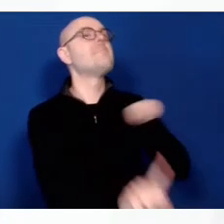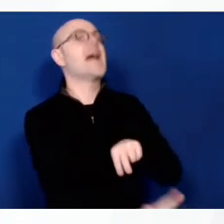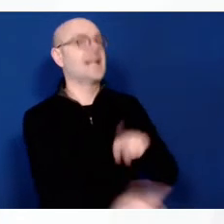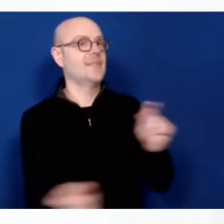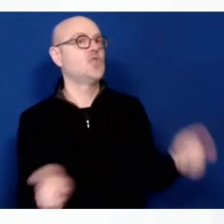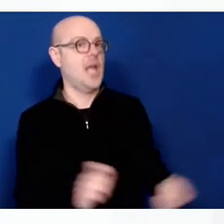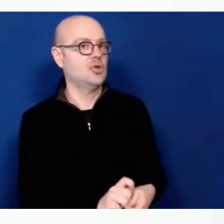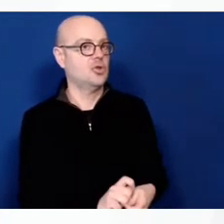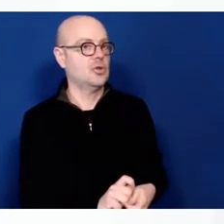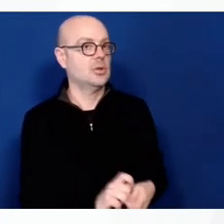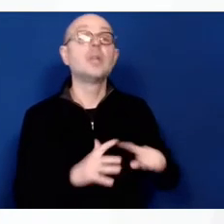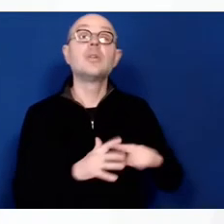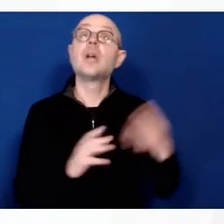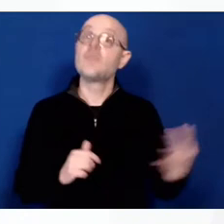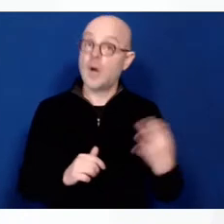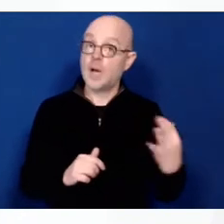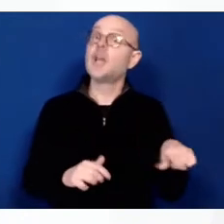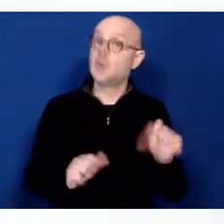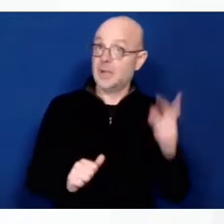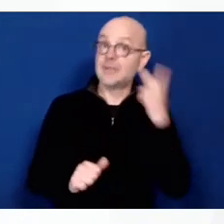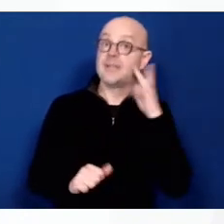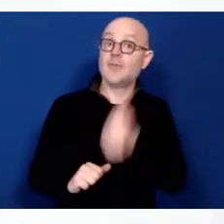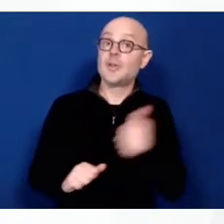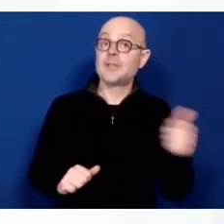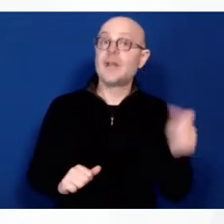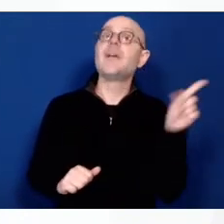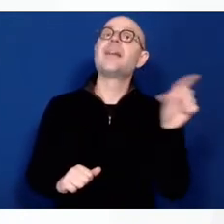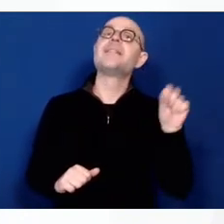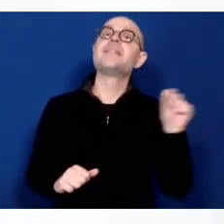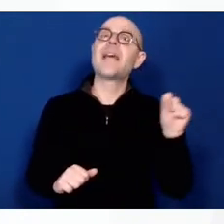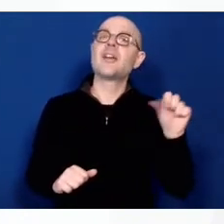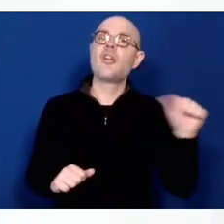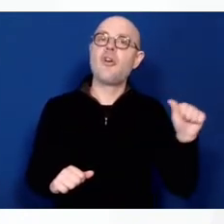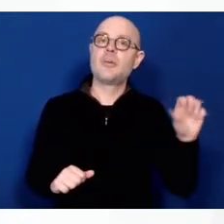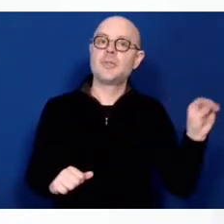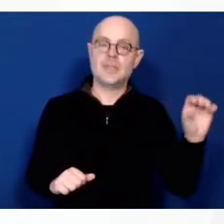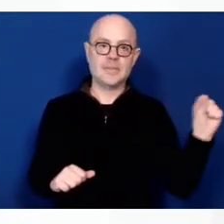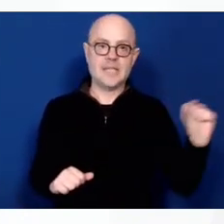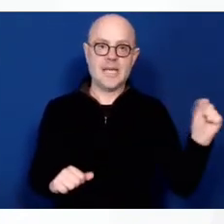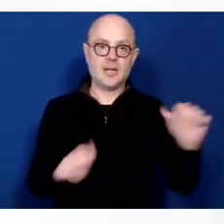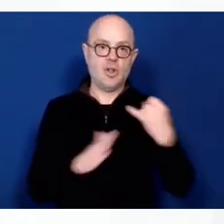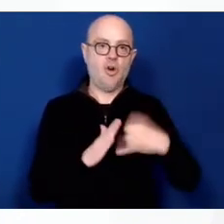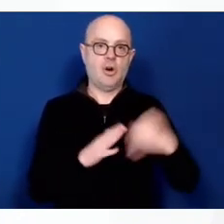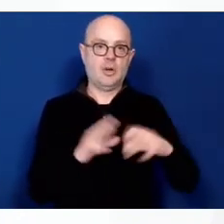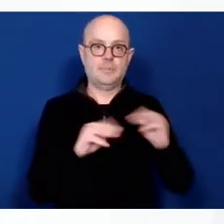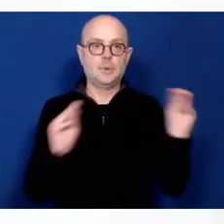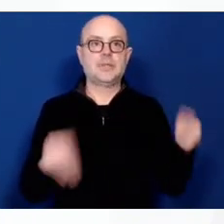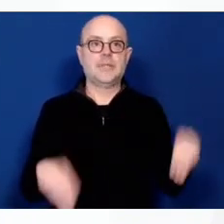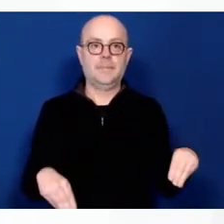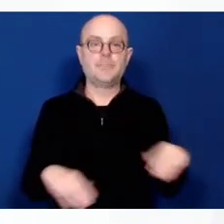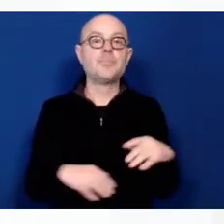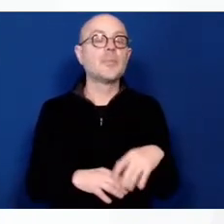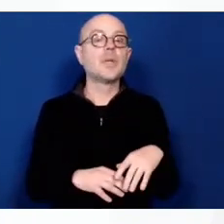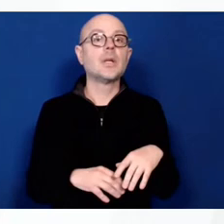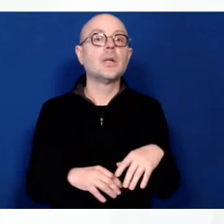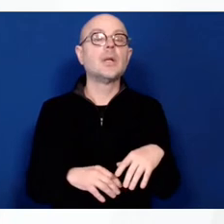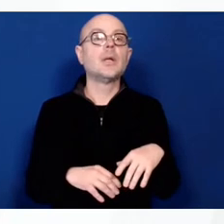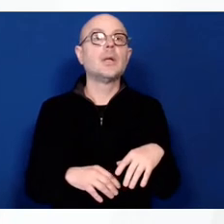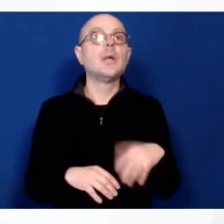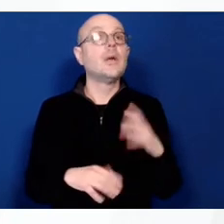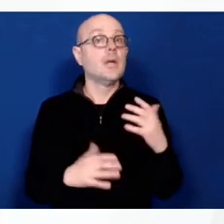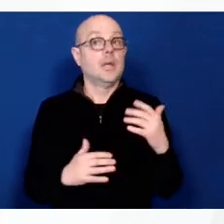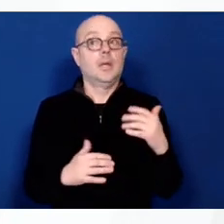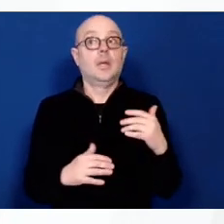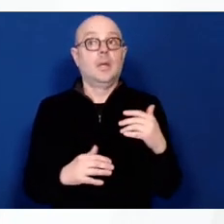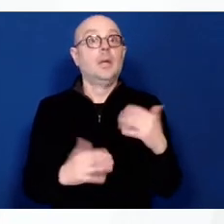for yourself at the Seattle Art Museum. For the first time in over 60 years, the full Struggle series is on view to the public in a